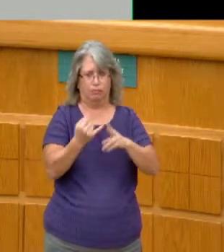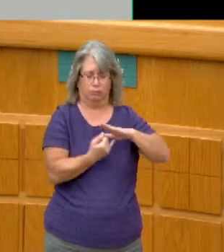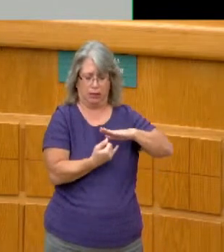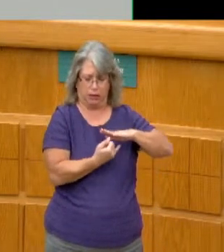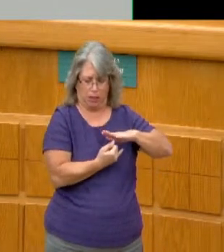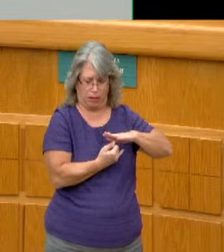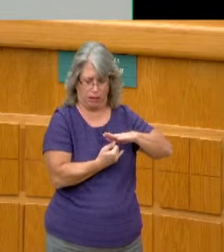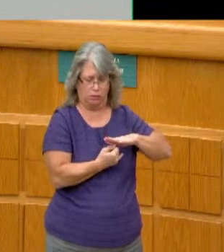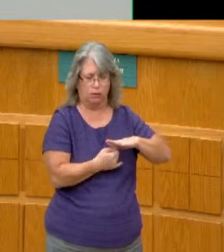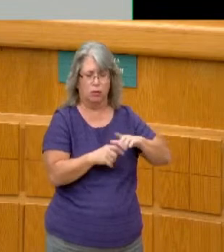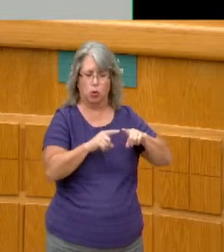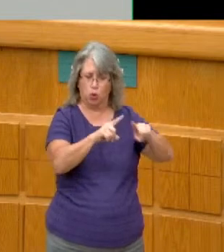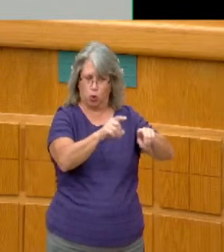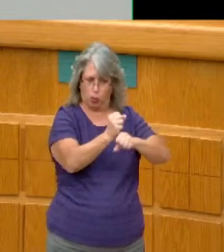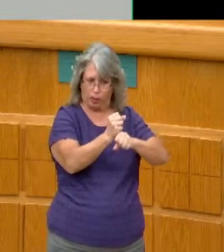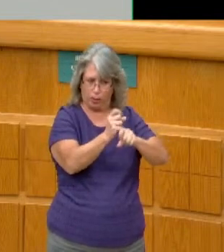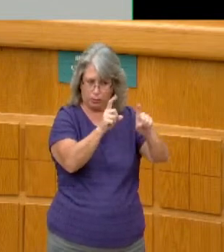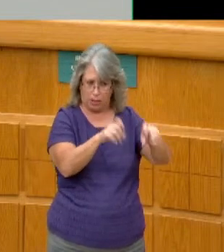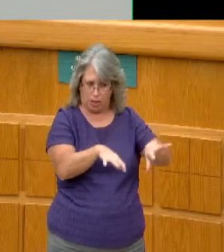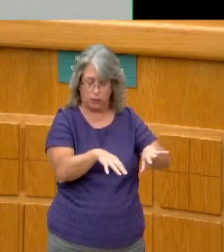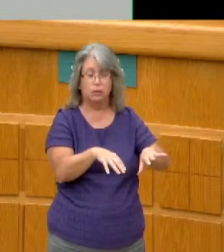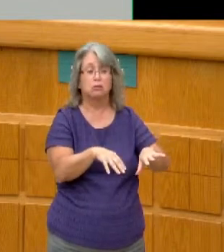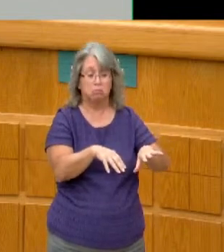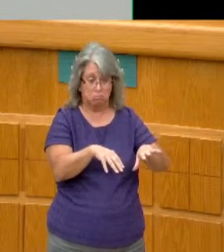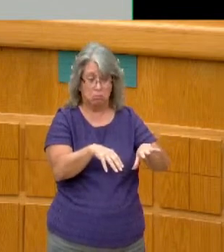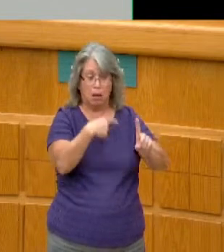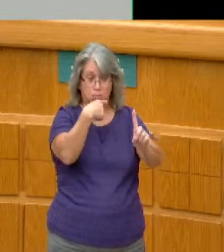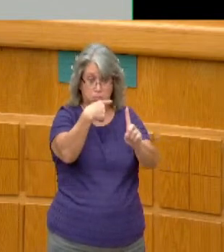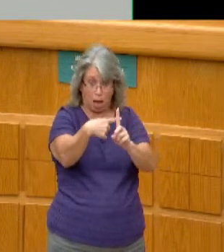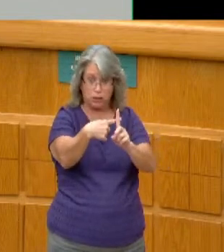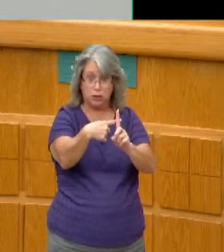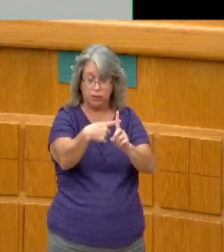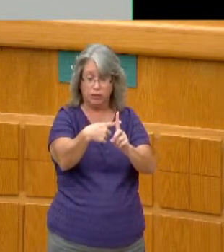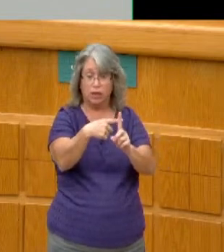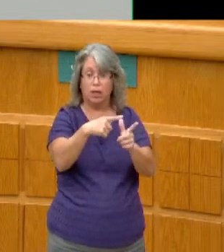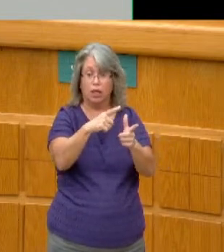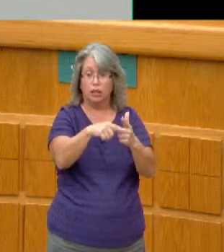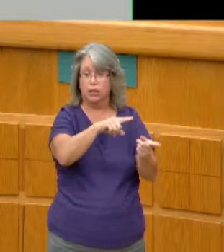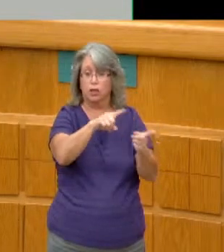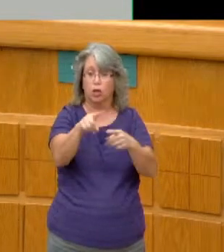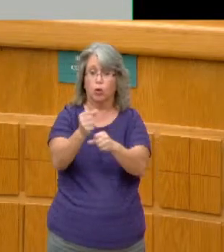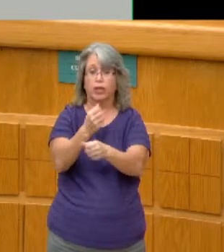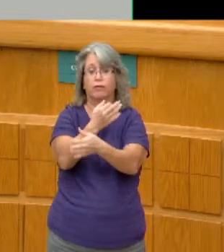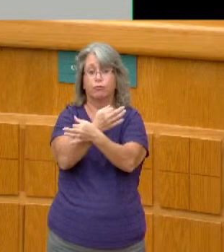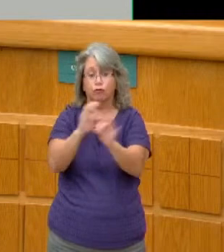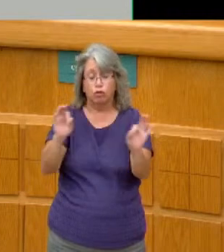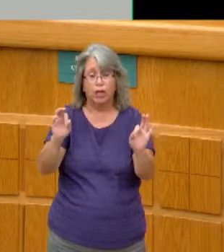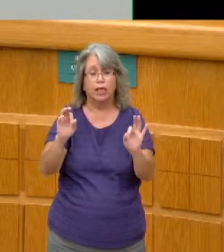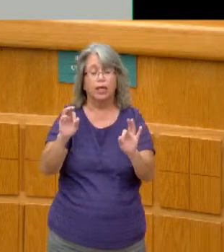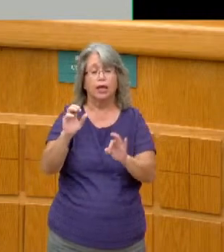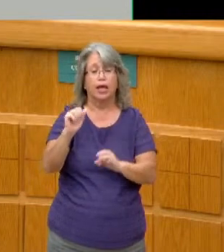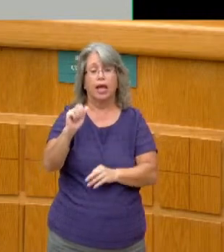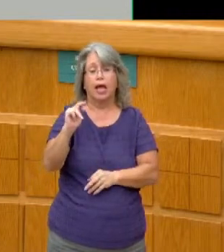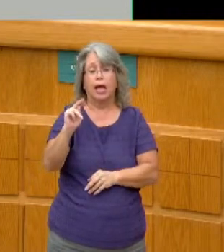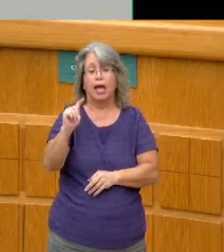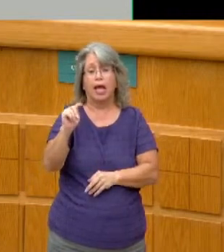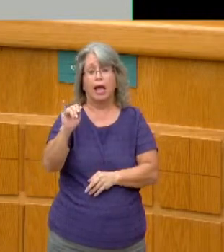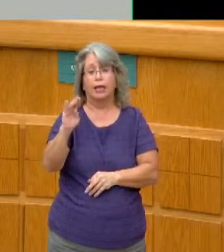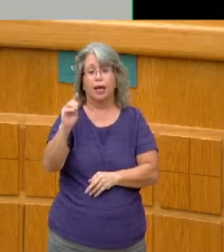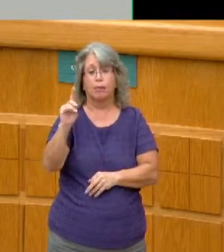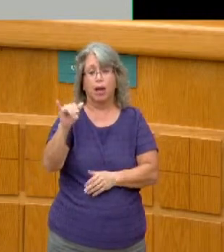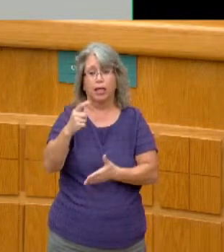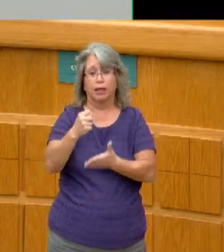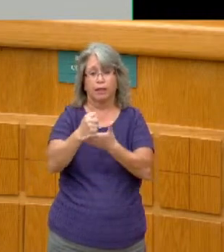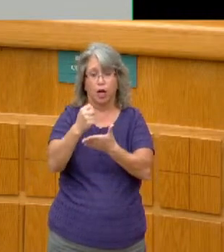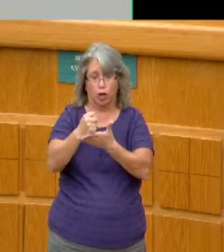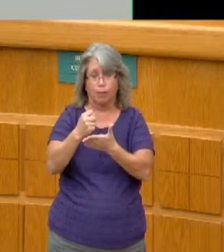test positive, get the free monoclonal antibodies. Is that still available in that? Yeah. All right. I didn't see anybody talk about that